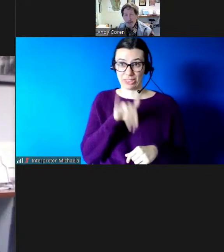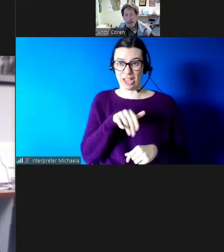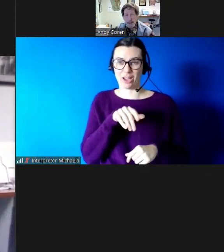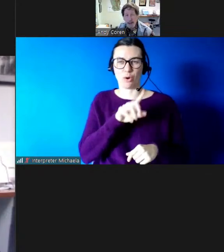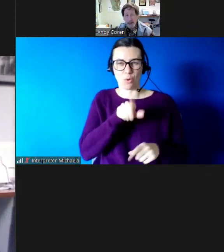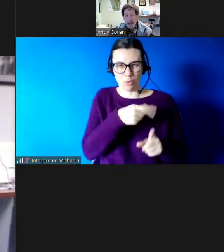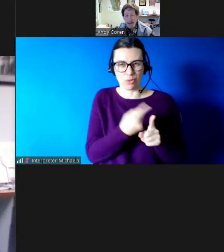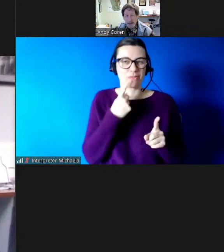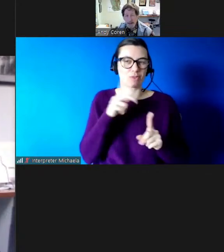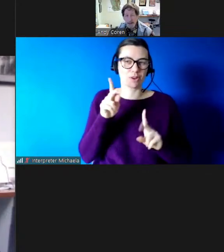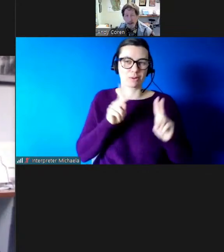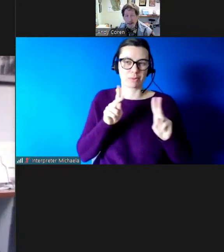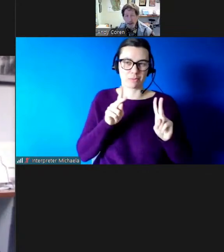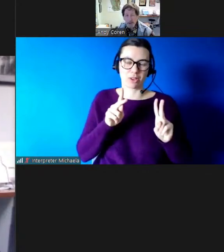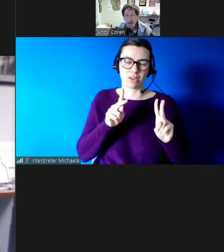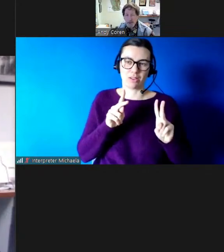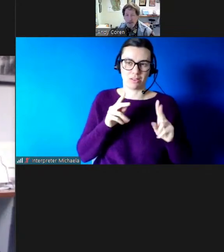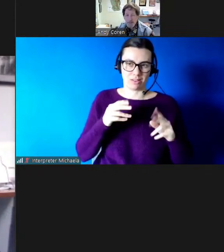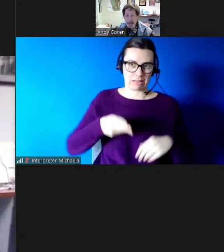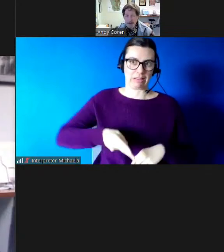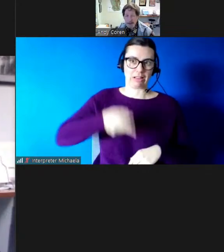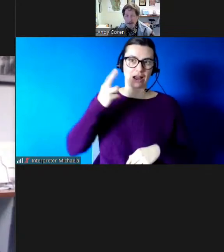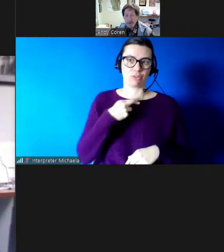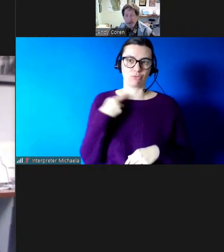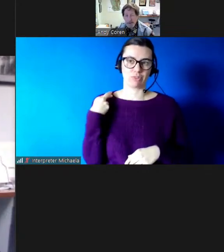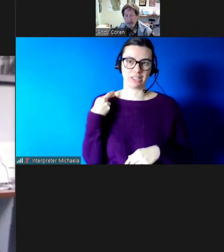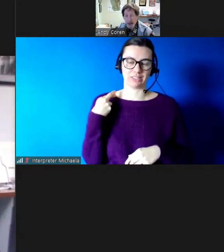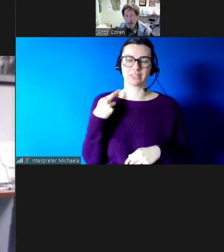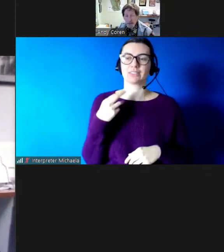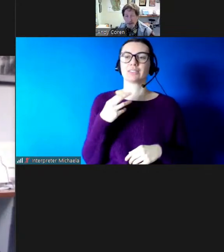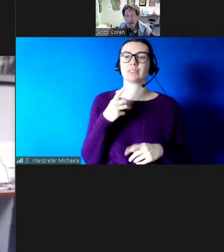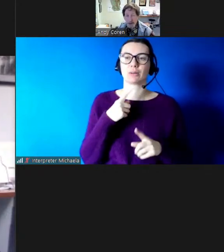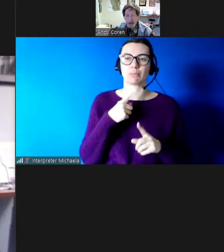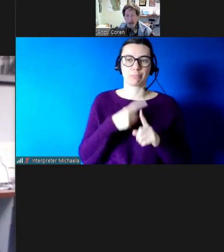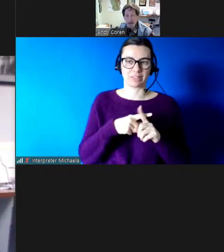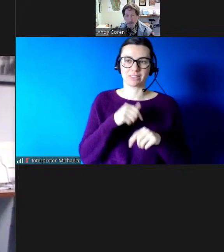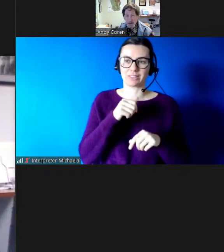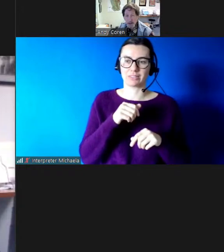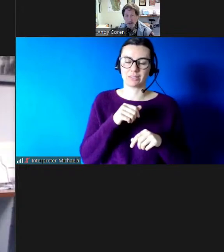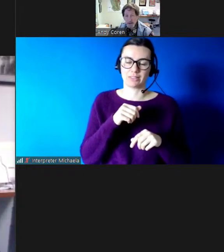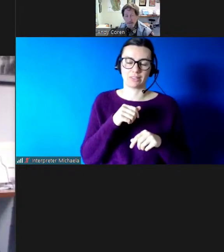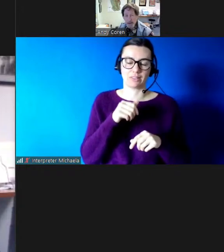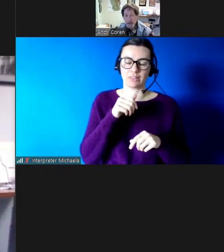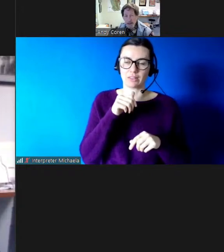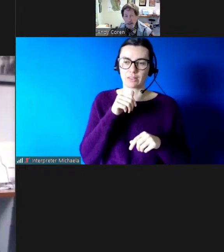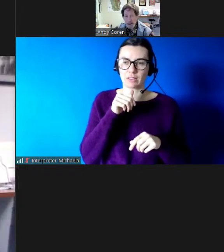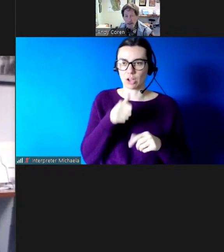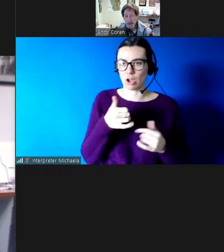risk and not current with their vaccines, put them at a high risk